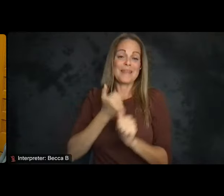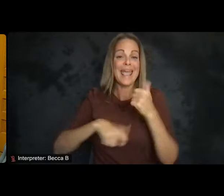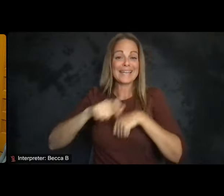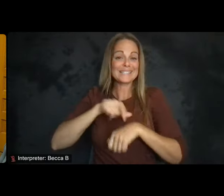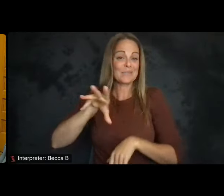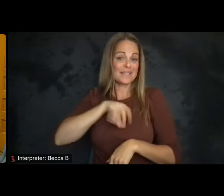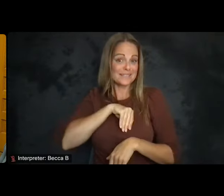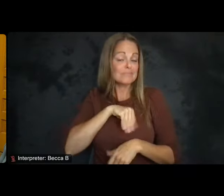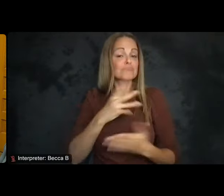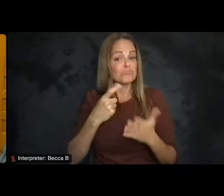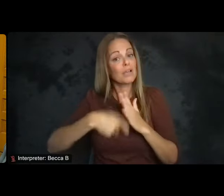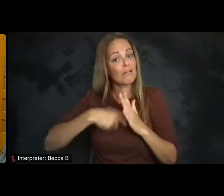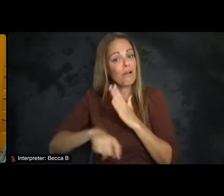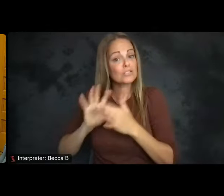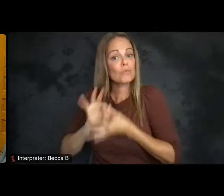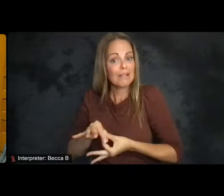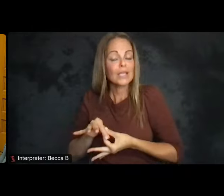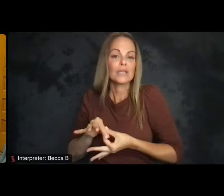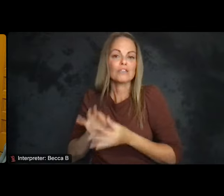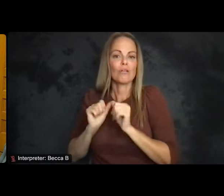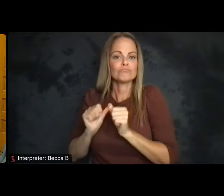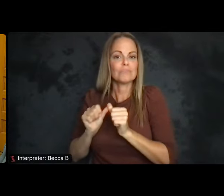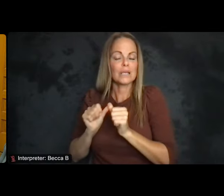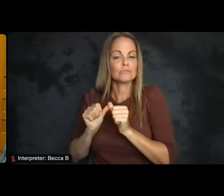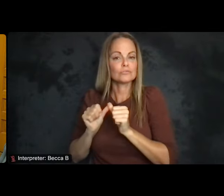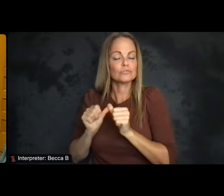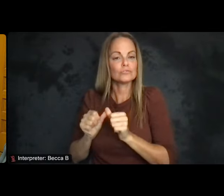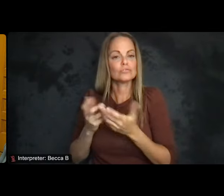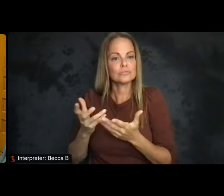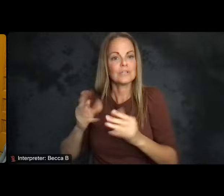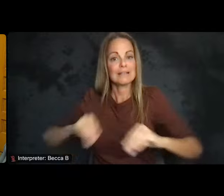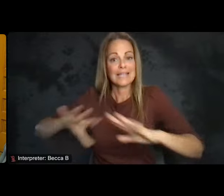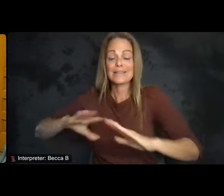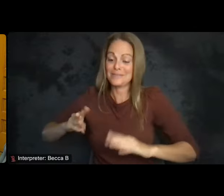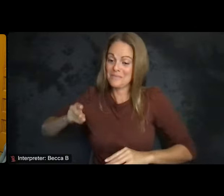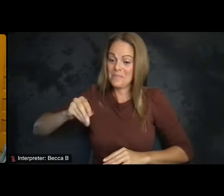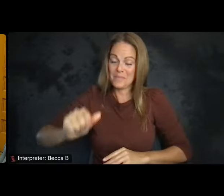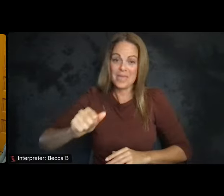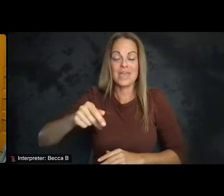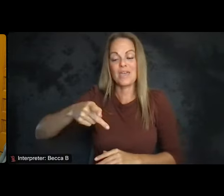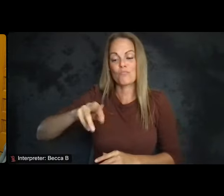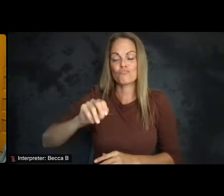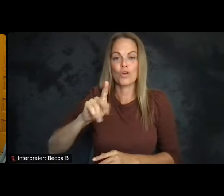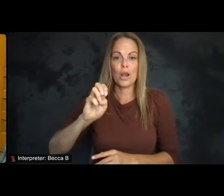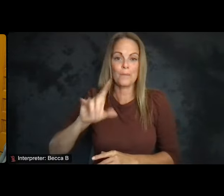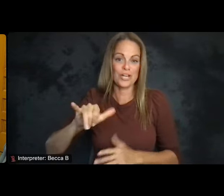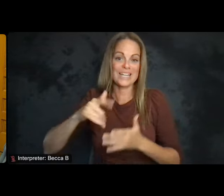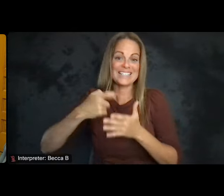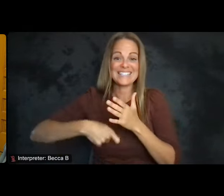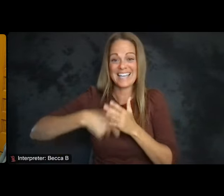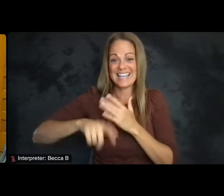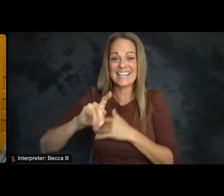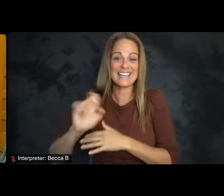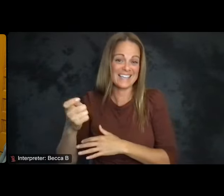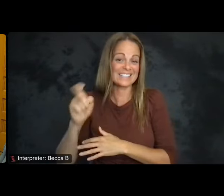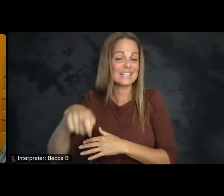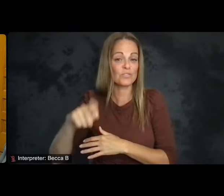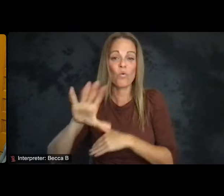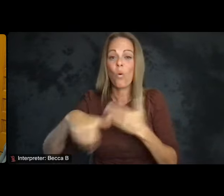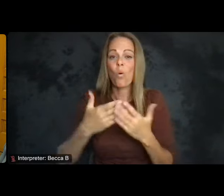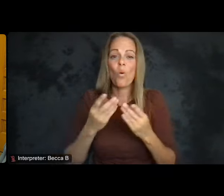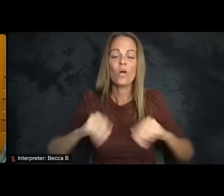there's costs associated with it, right? You have to manage that land. We do pay property taxes. So we do pay property taxes on all lands that